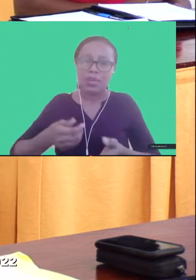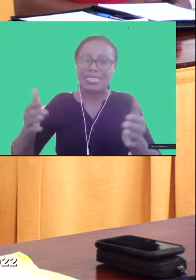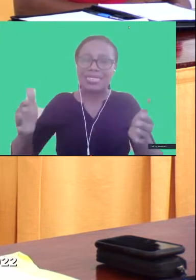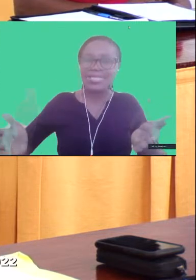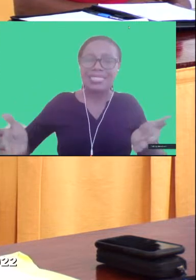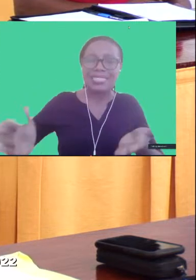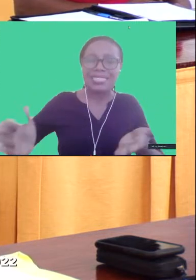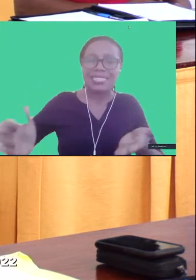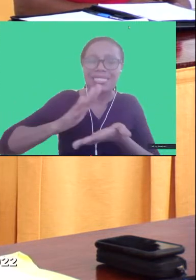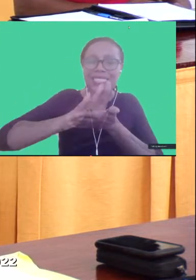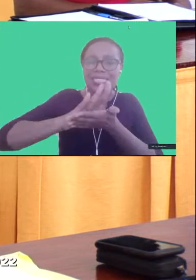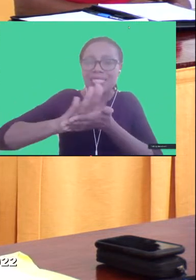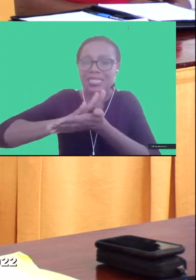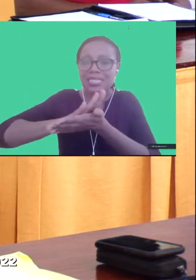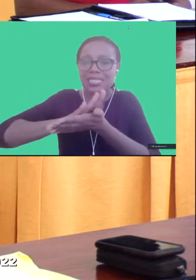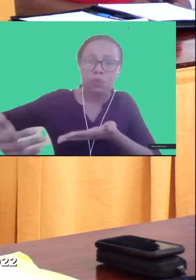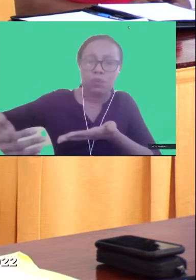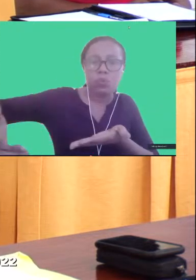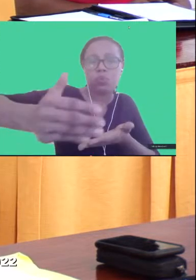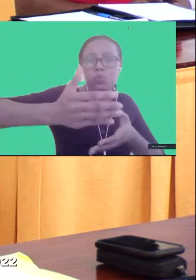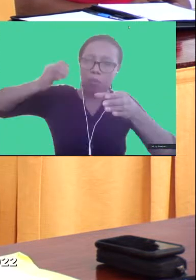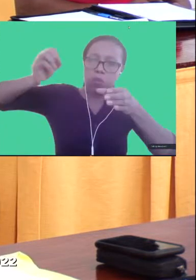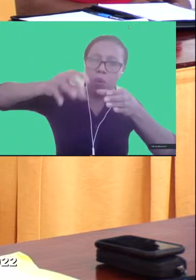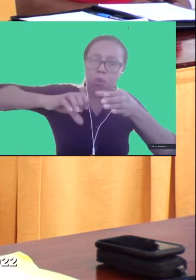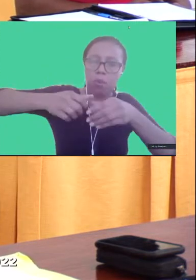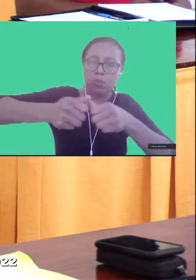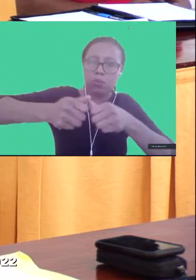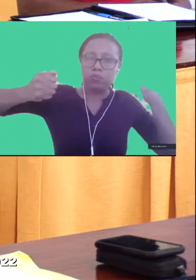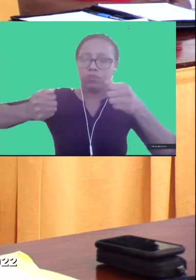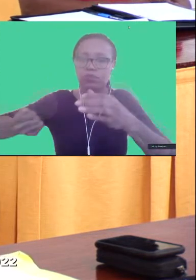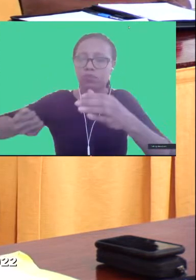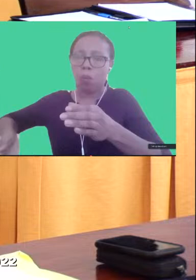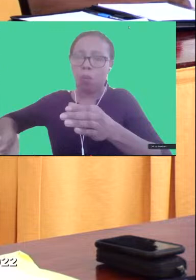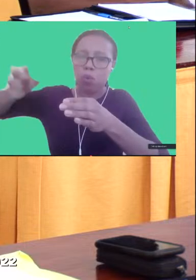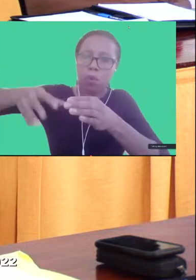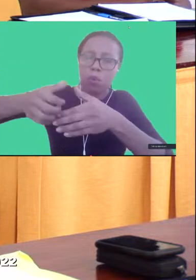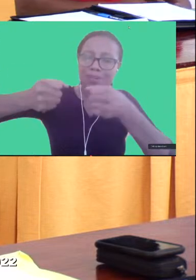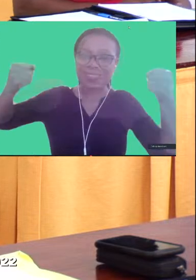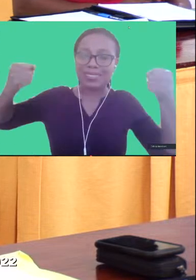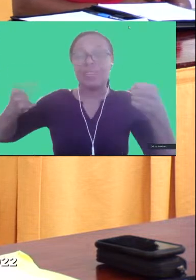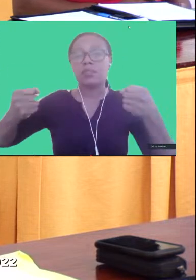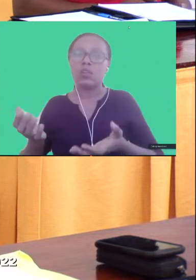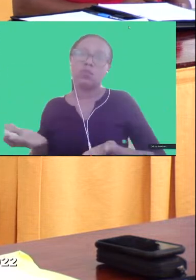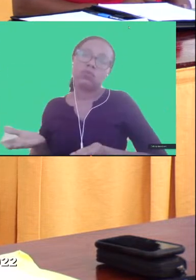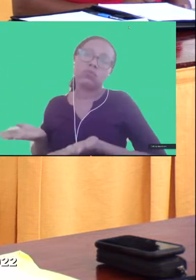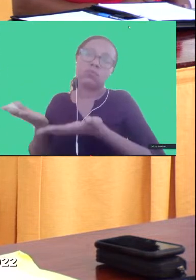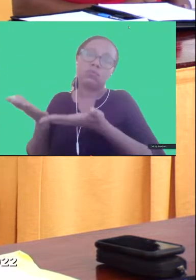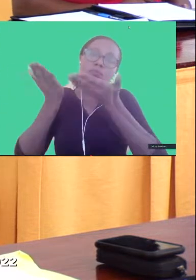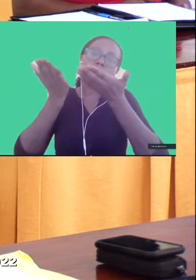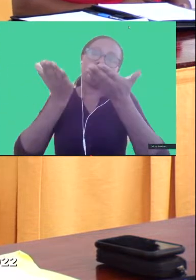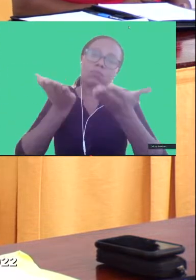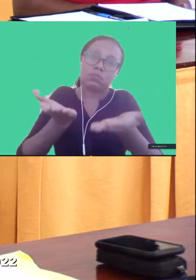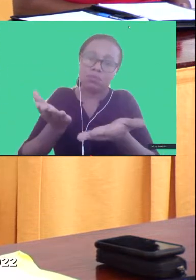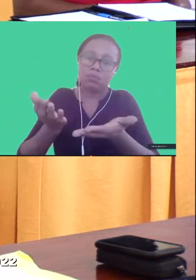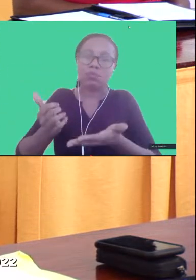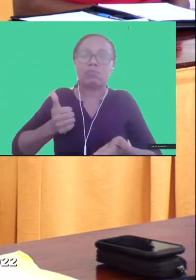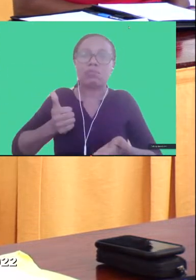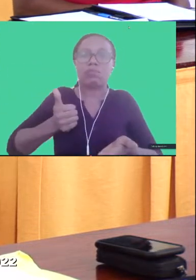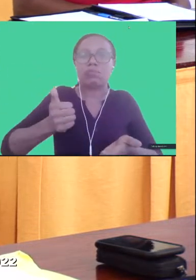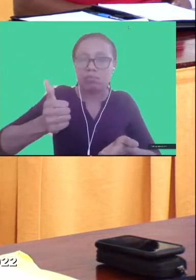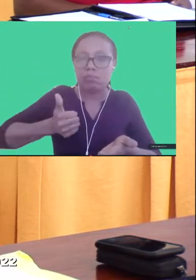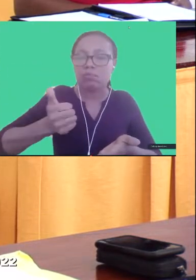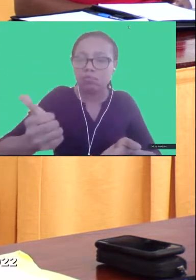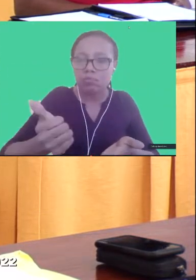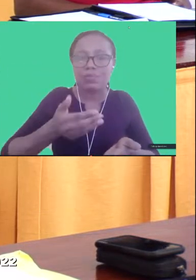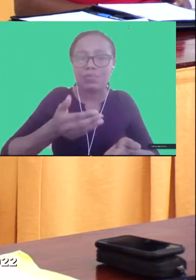level of government's facilitation of this type of business, and we in Barbados have for too long sought to interpret this facilitation